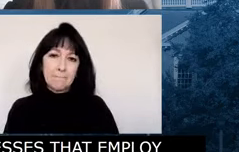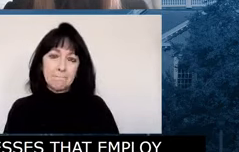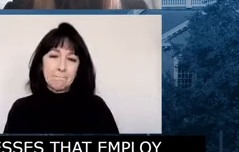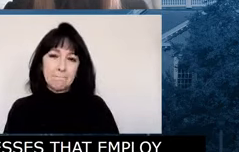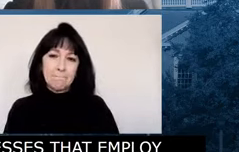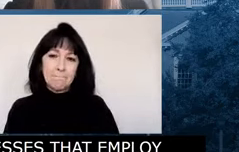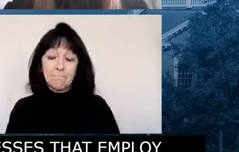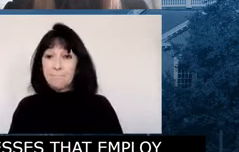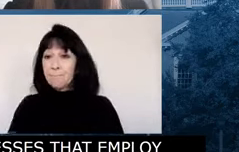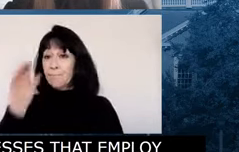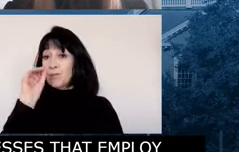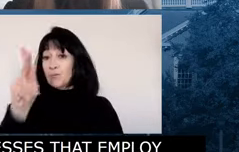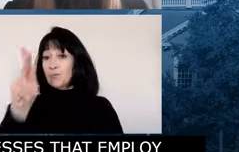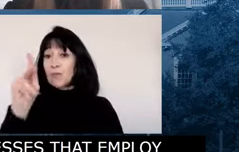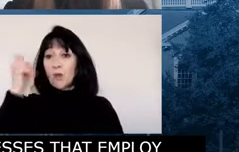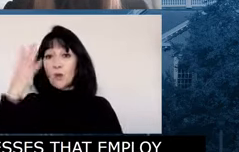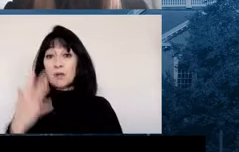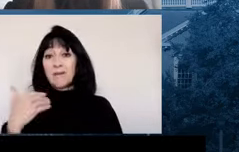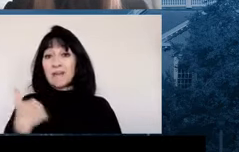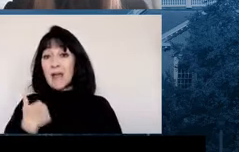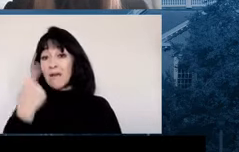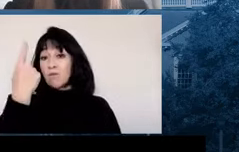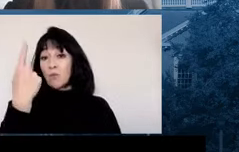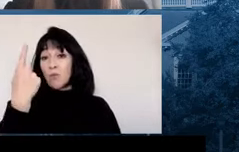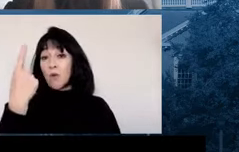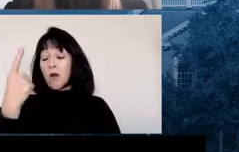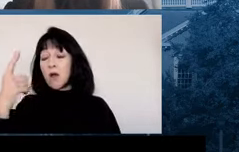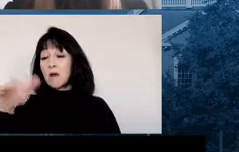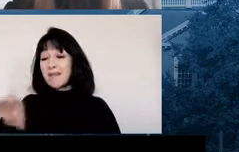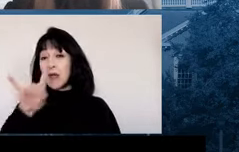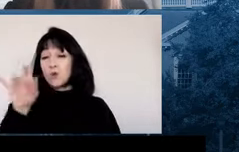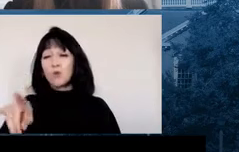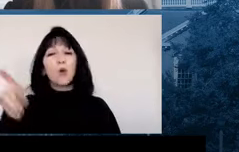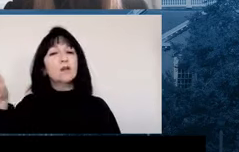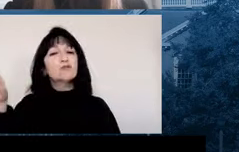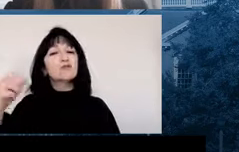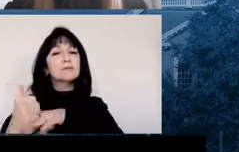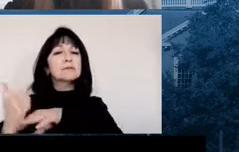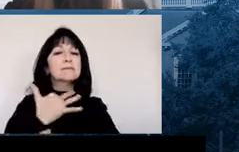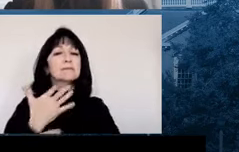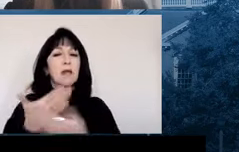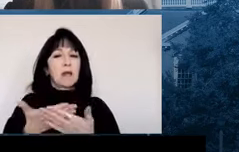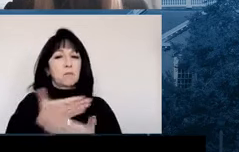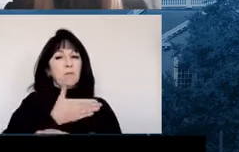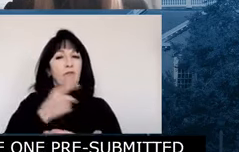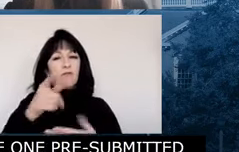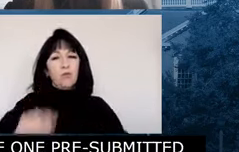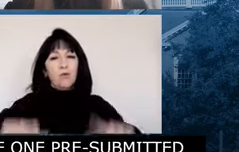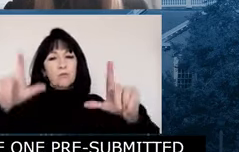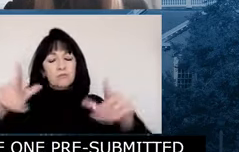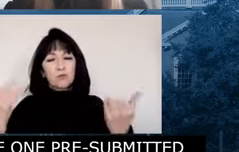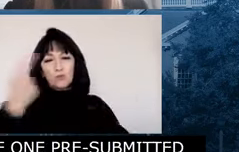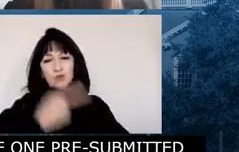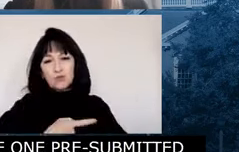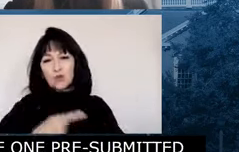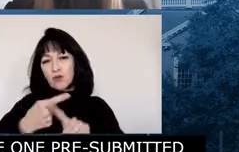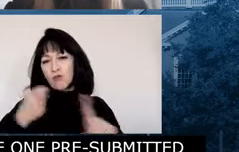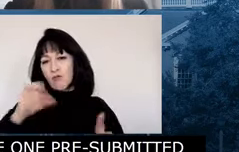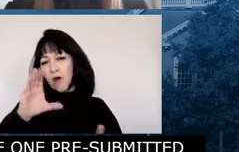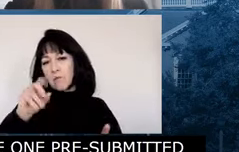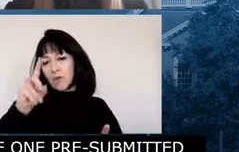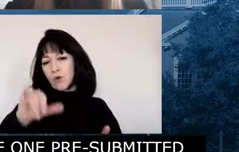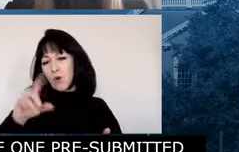All right, Governor, we have one pre-submitted question, and this comes from Cody Decker of